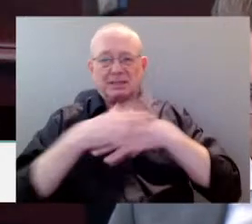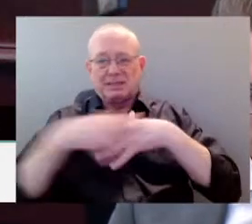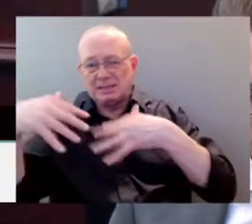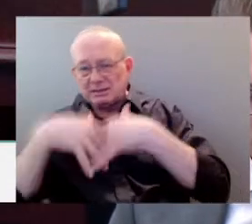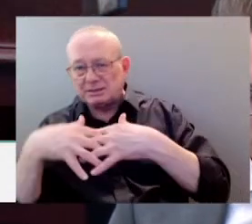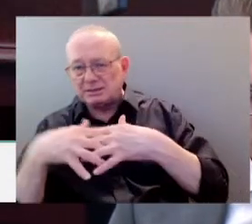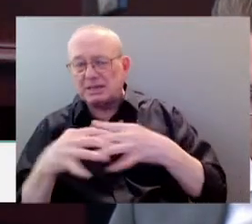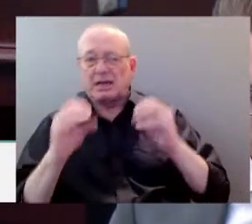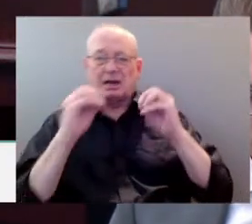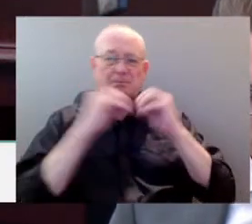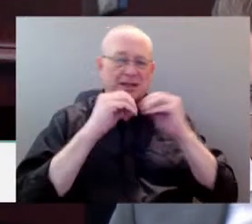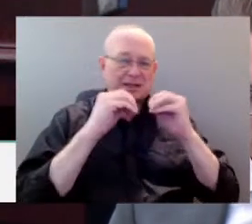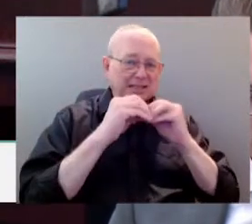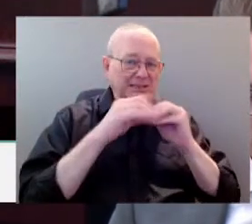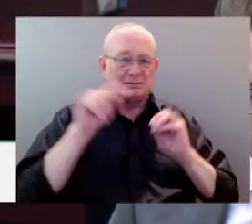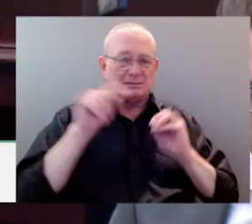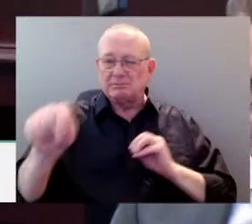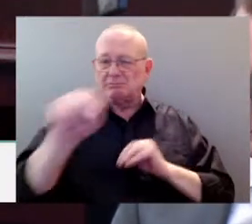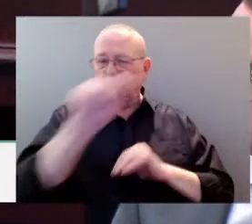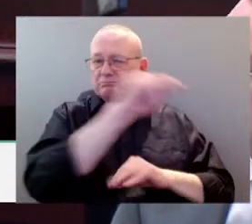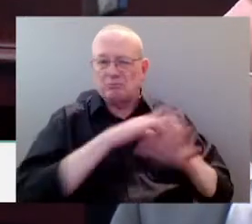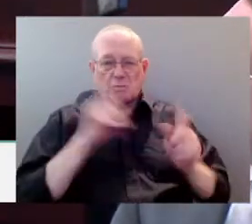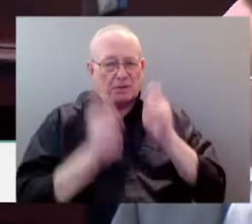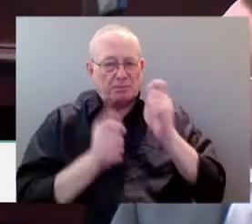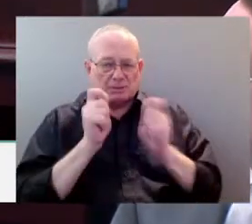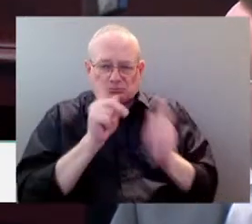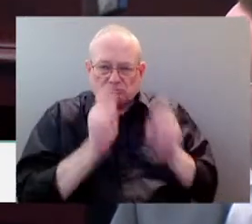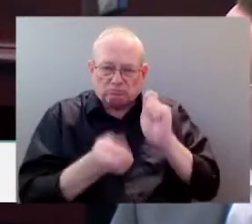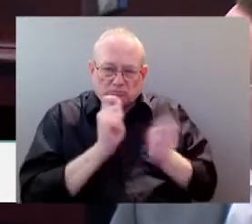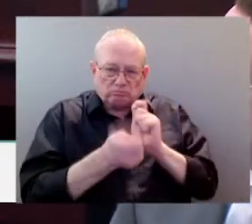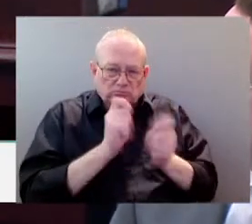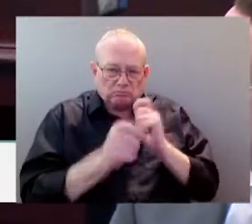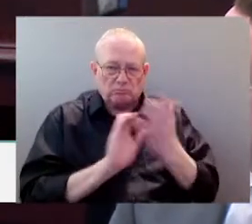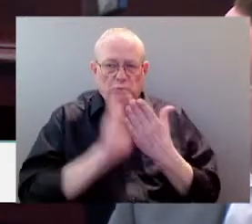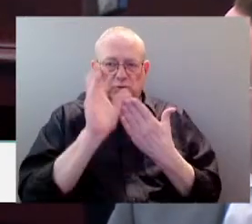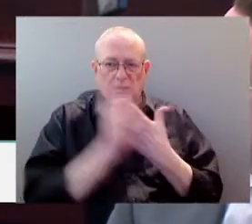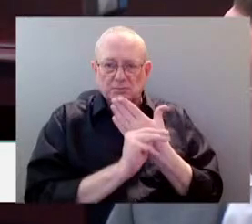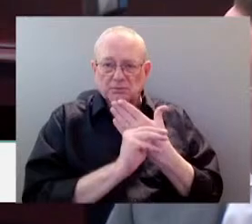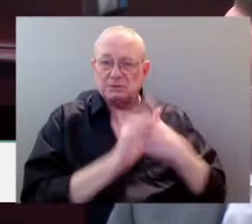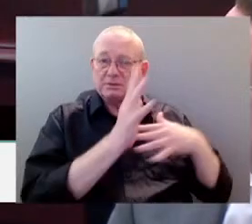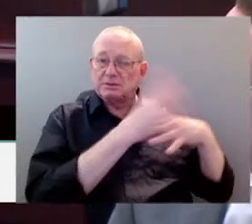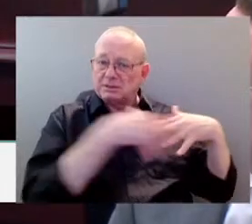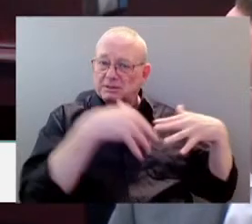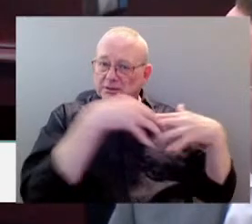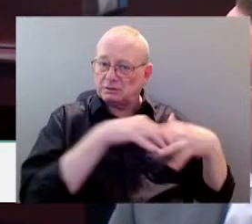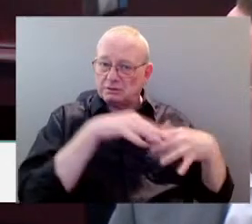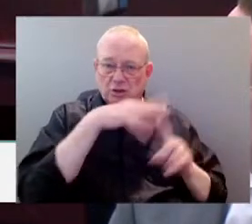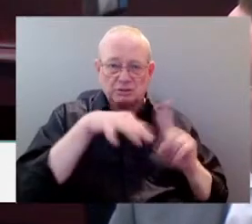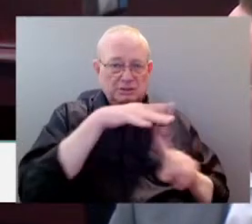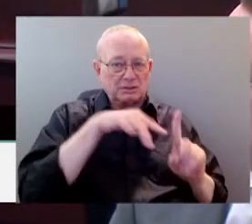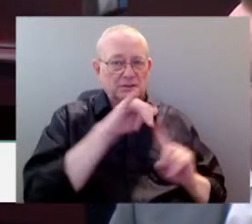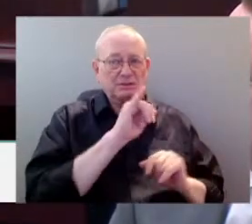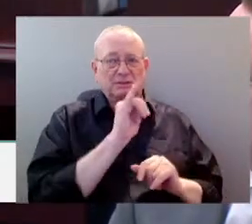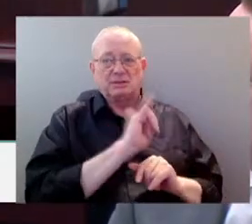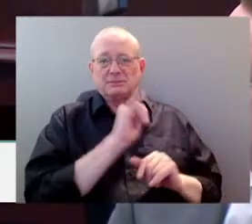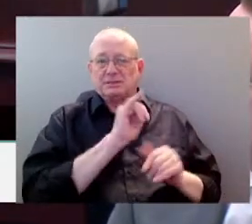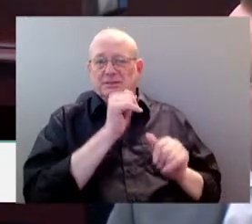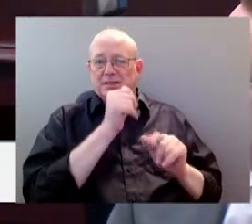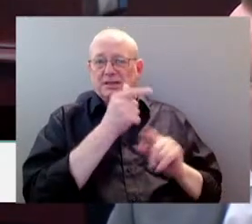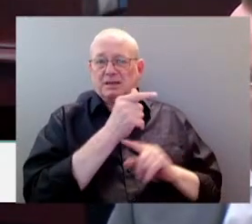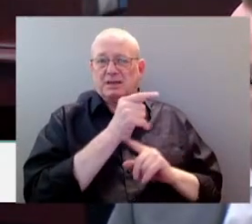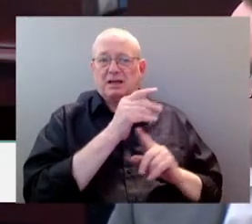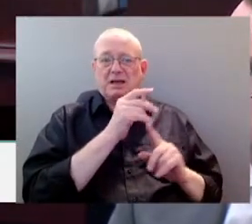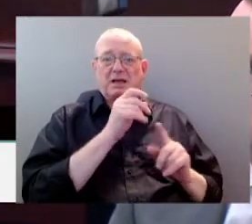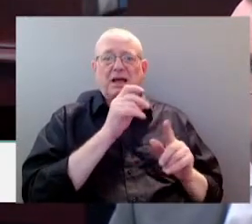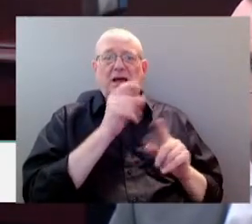refine the curriculum Mr Speaker indigenous content is covered in I believe every grade in the draft K to6 social studies